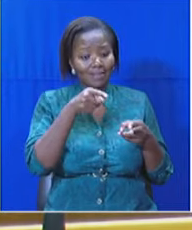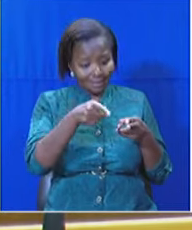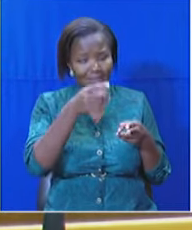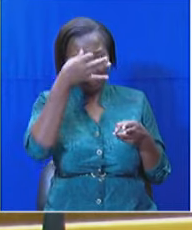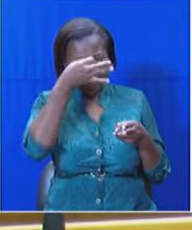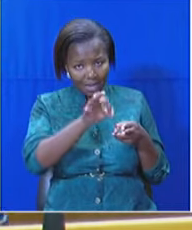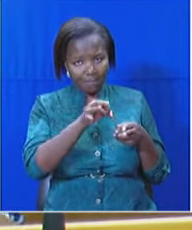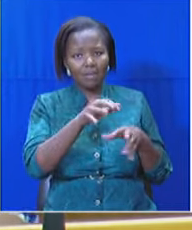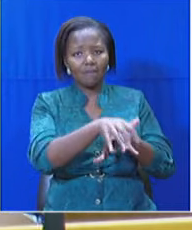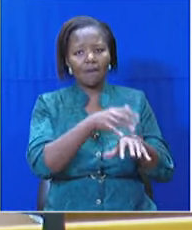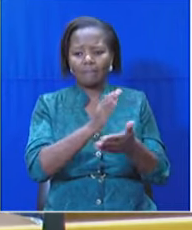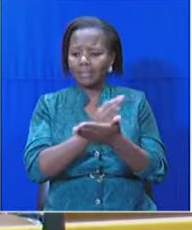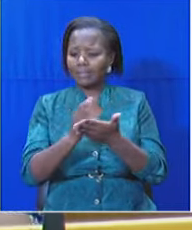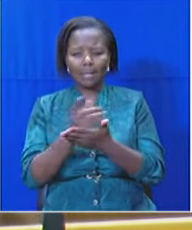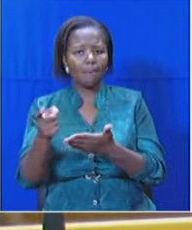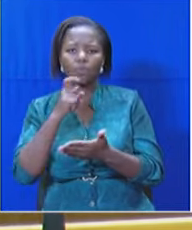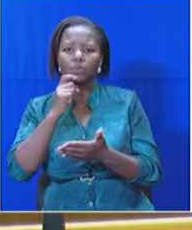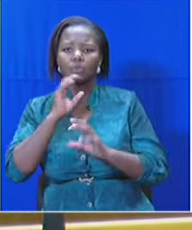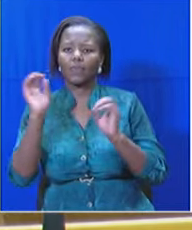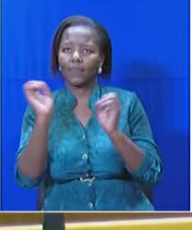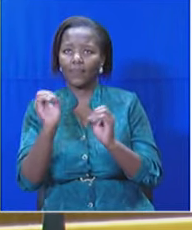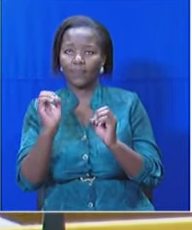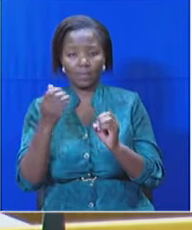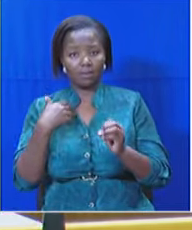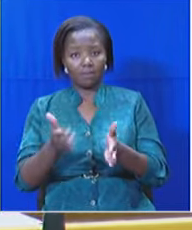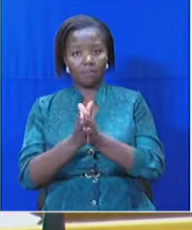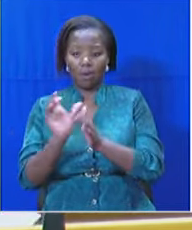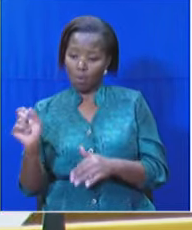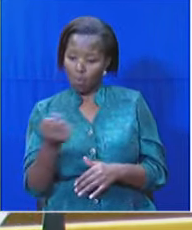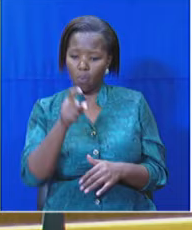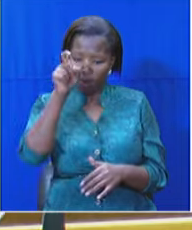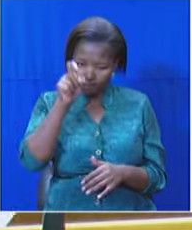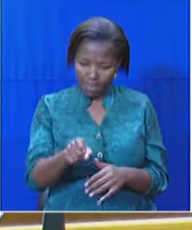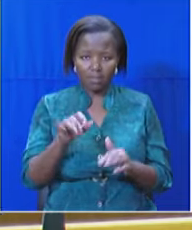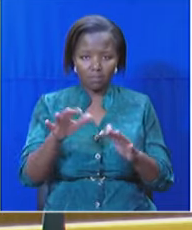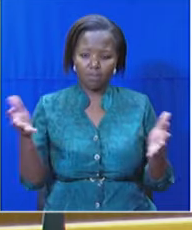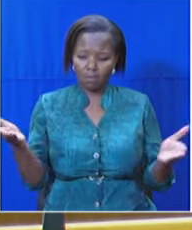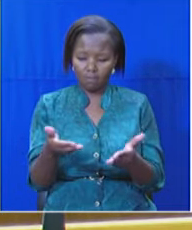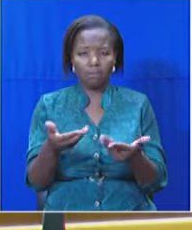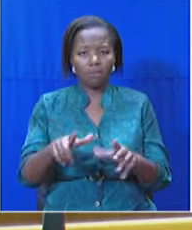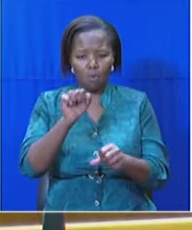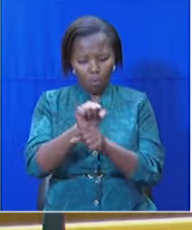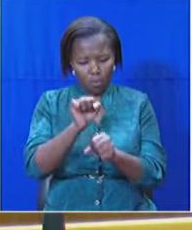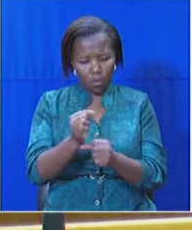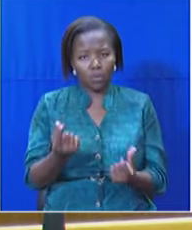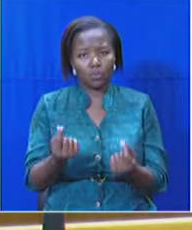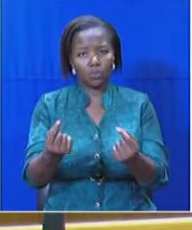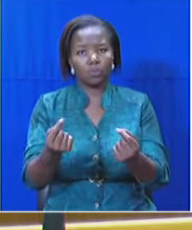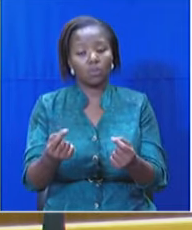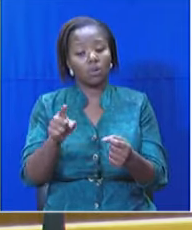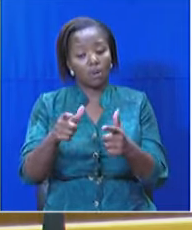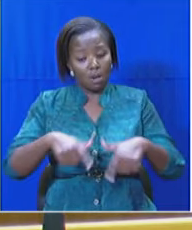of the farms are unoccupied. Let all the unoccupied farms be occupied. People need the land to work, therefore let the land